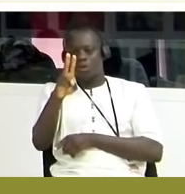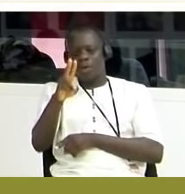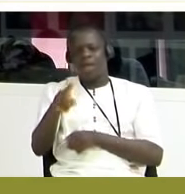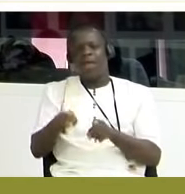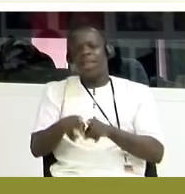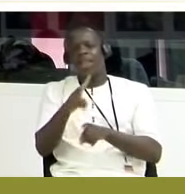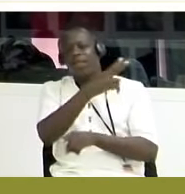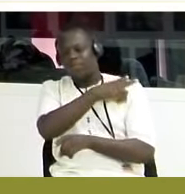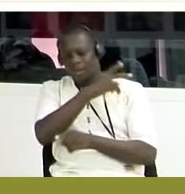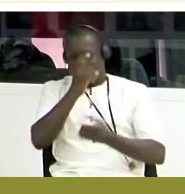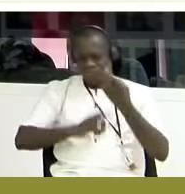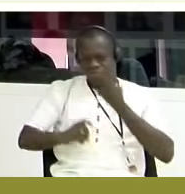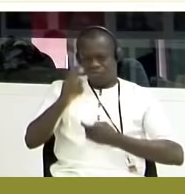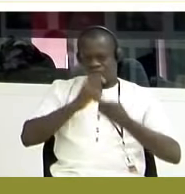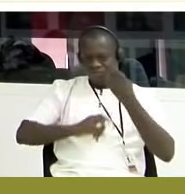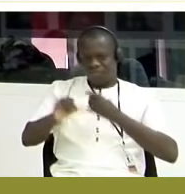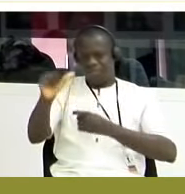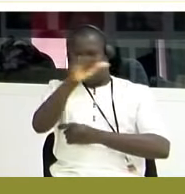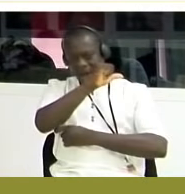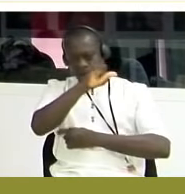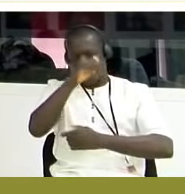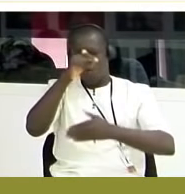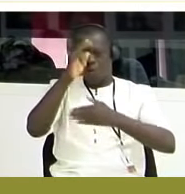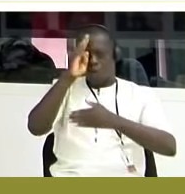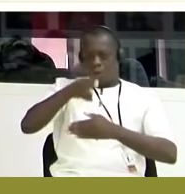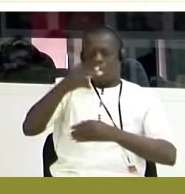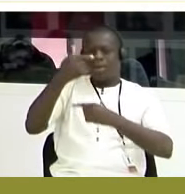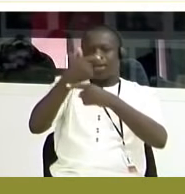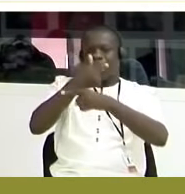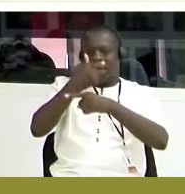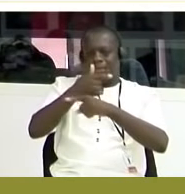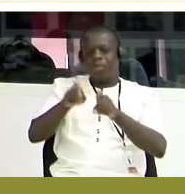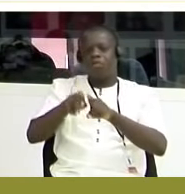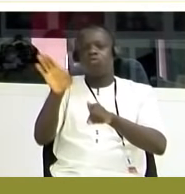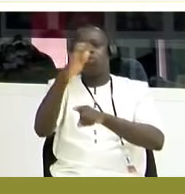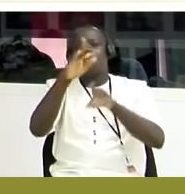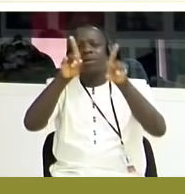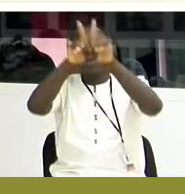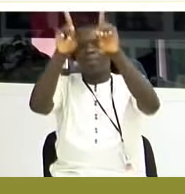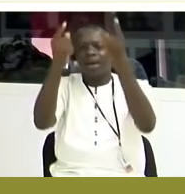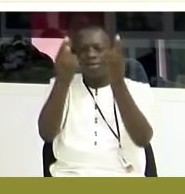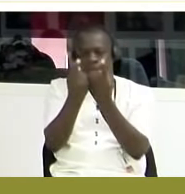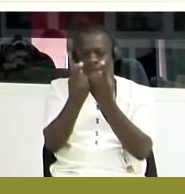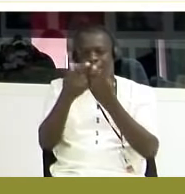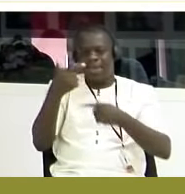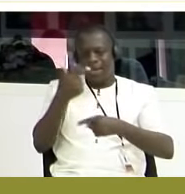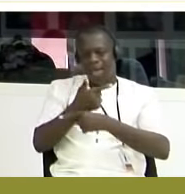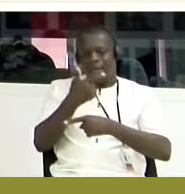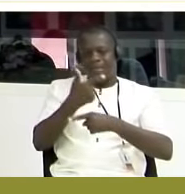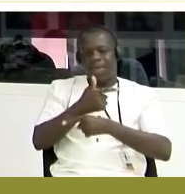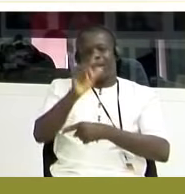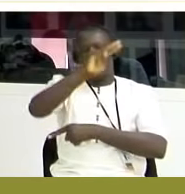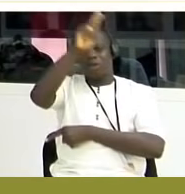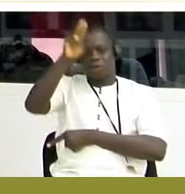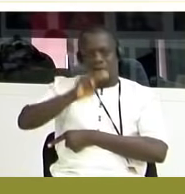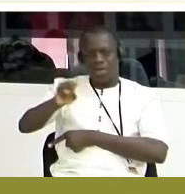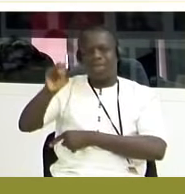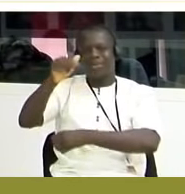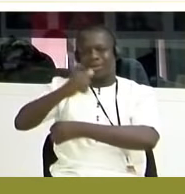We came back home and went to our unit, the Gambia National Gendarmerie.